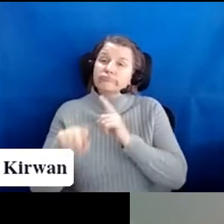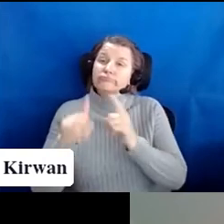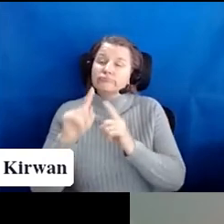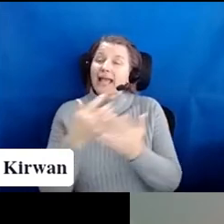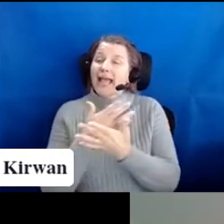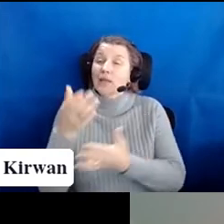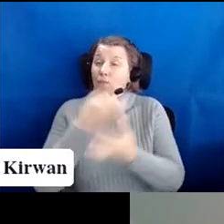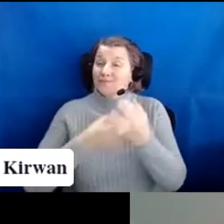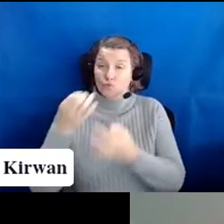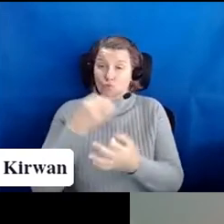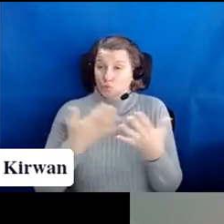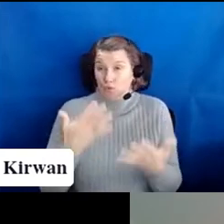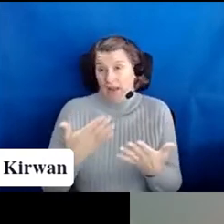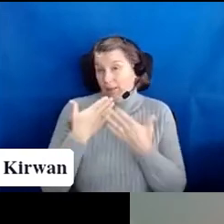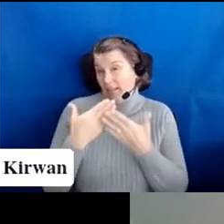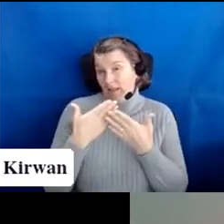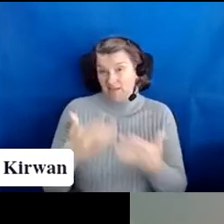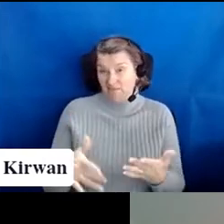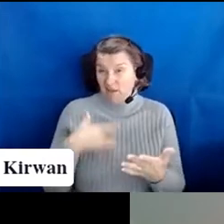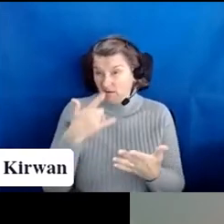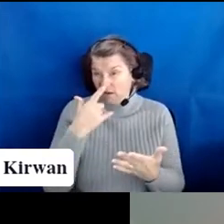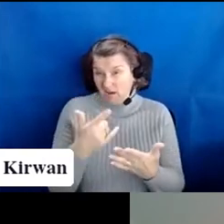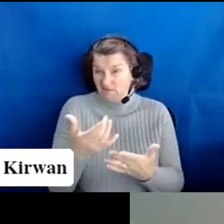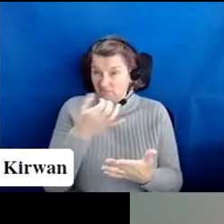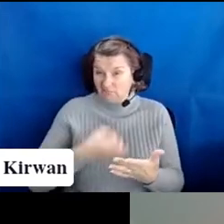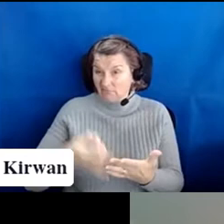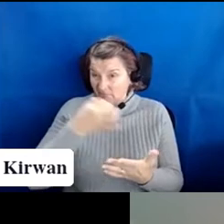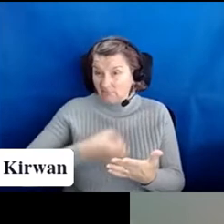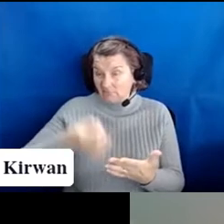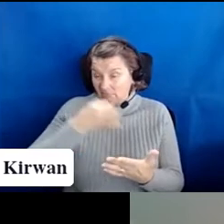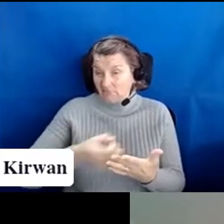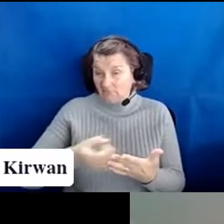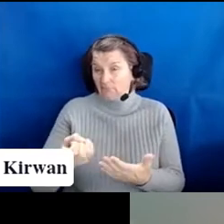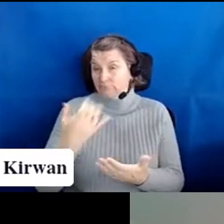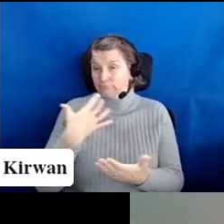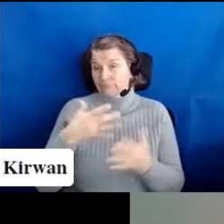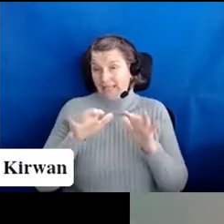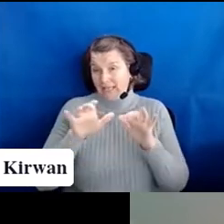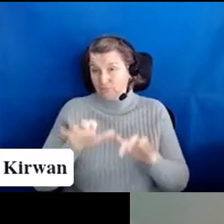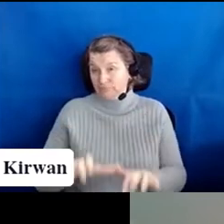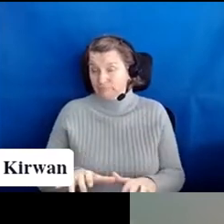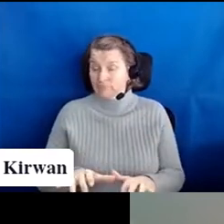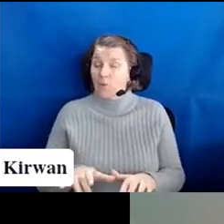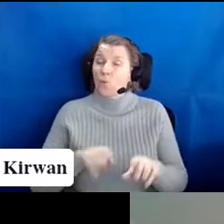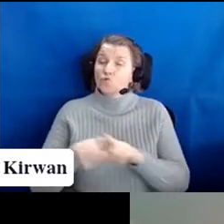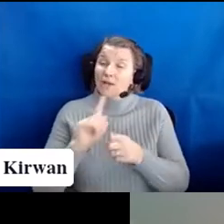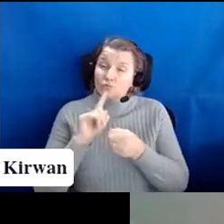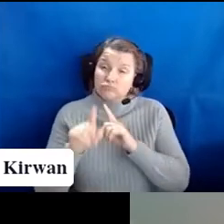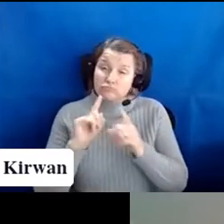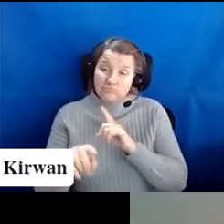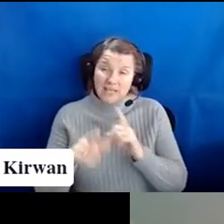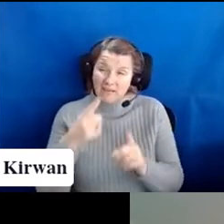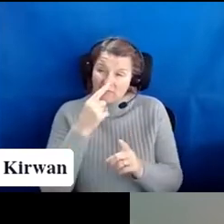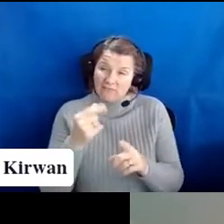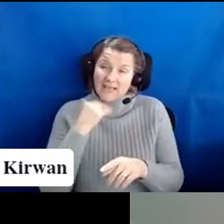please do feel that you can pop those in the Q&A box and then we will try and get to them if we